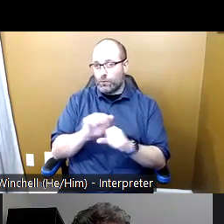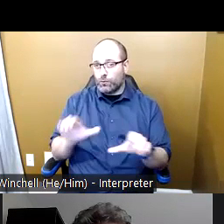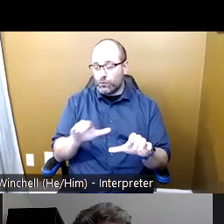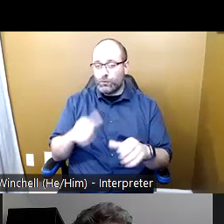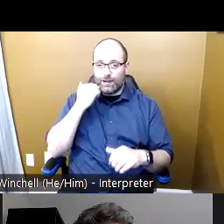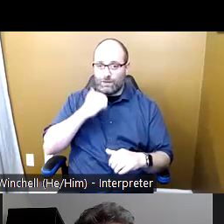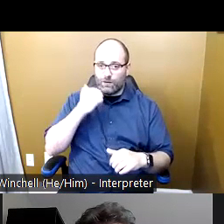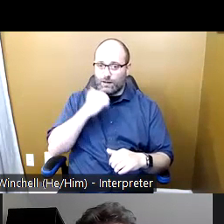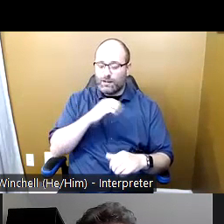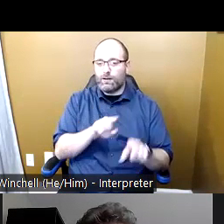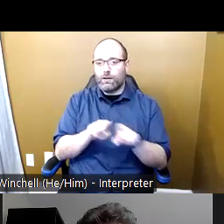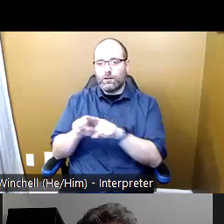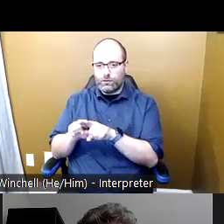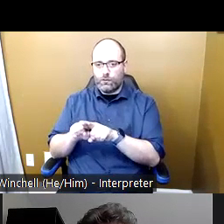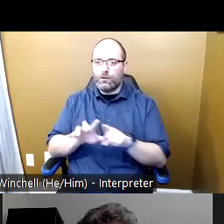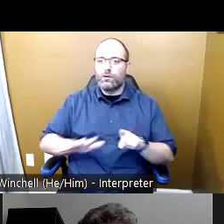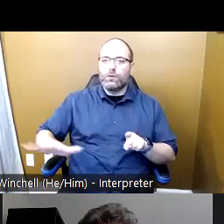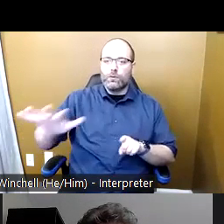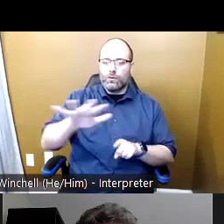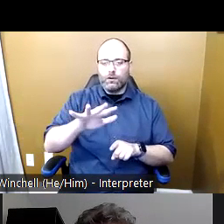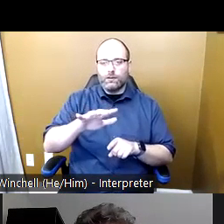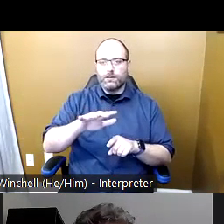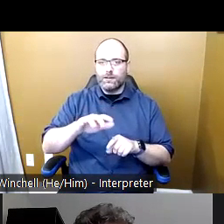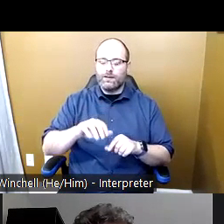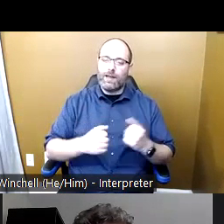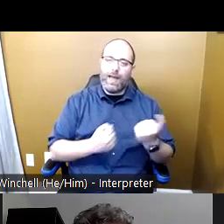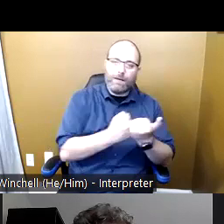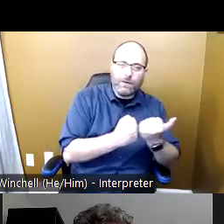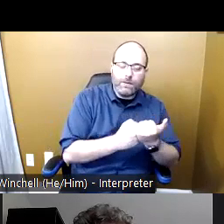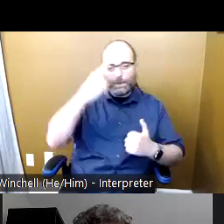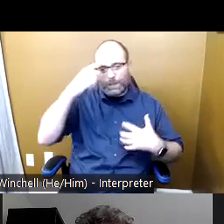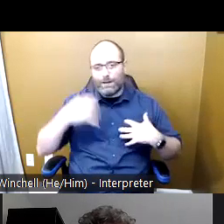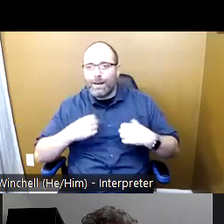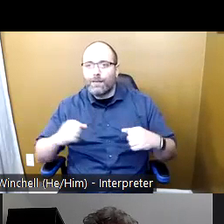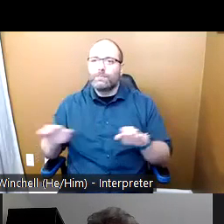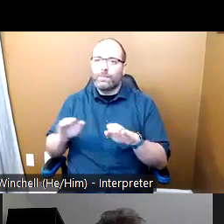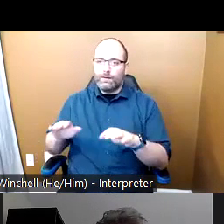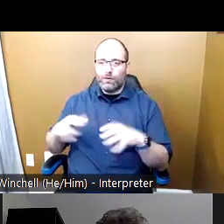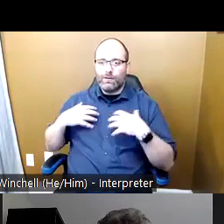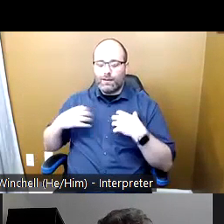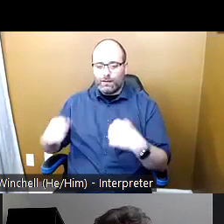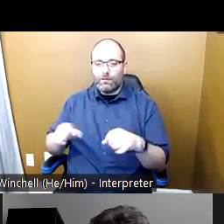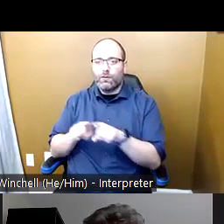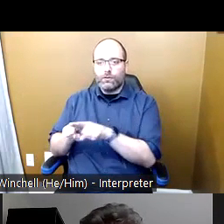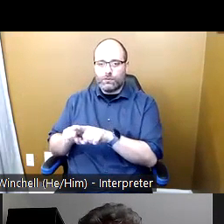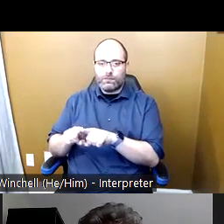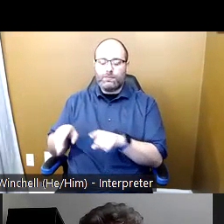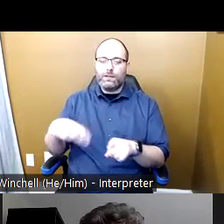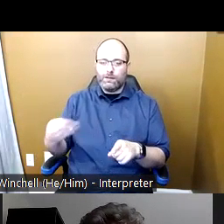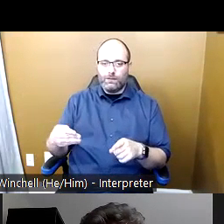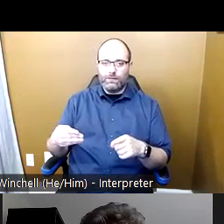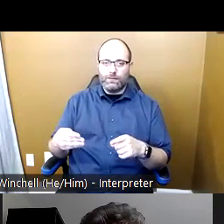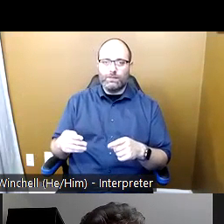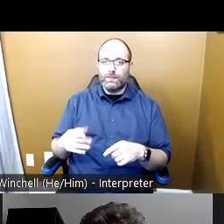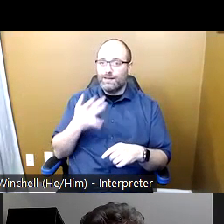day and also across advocacy, mental health, behavioral health, and just give us a taste of what